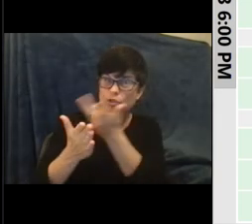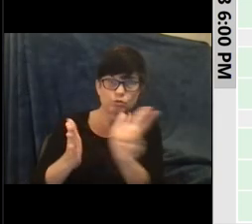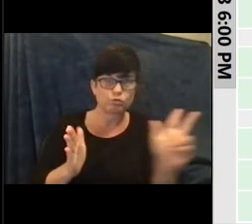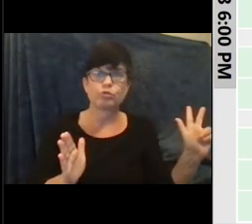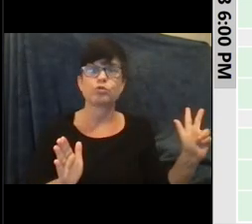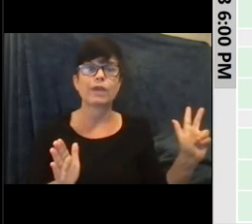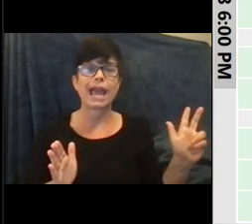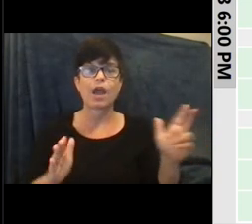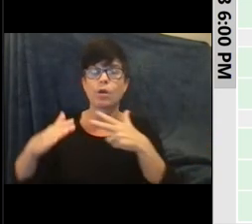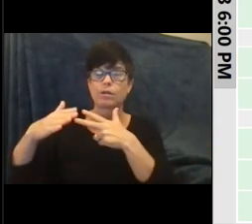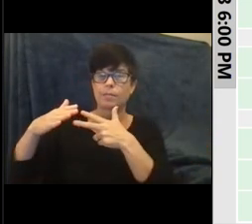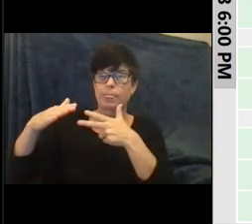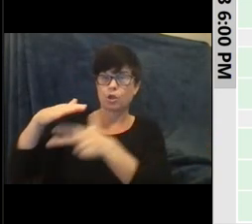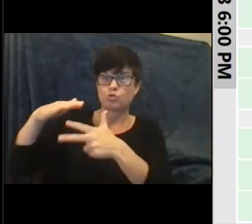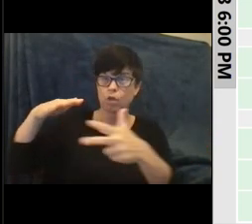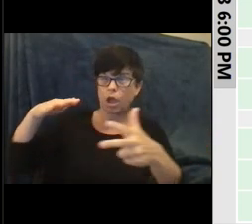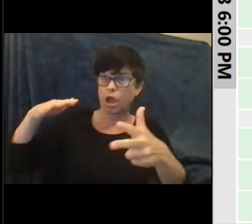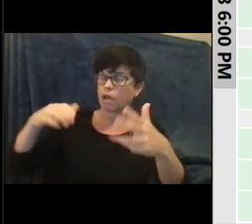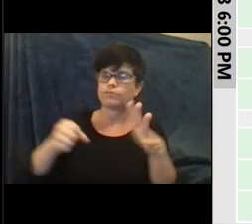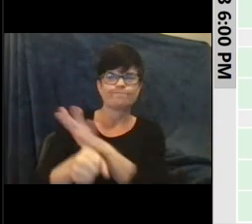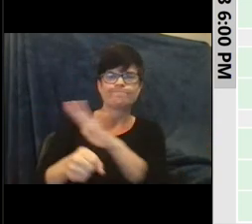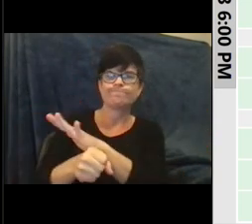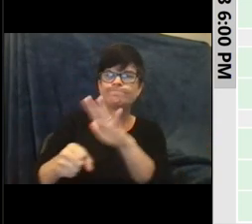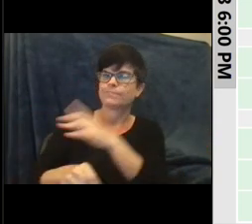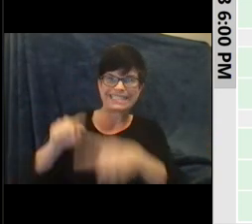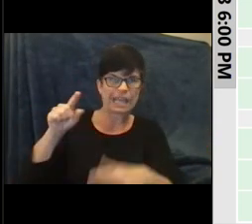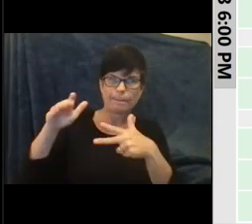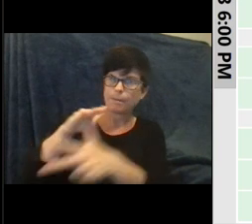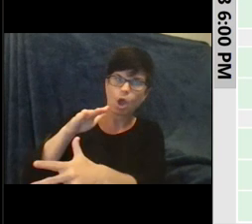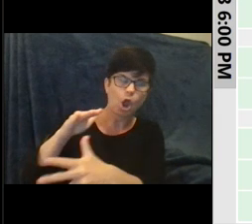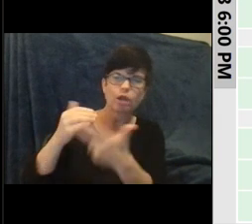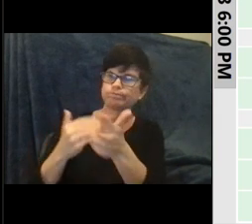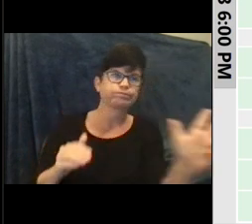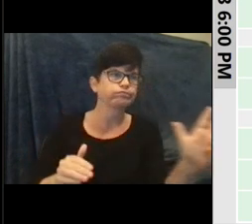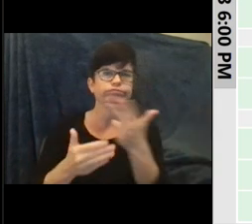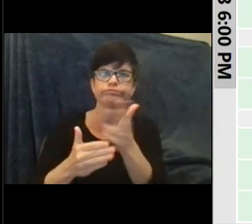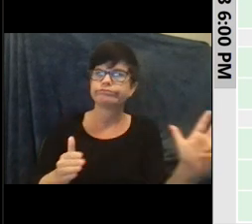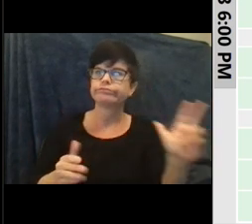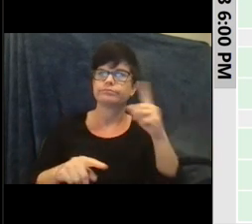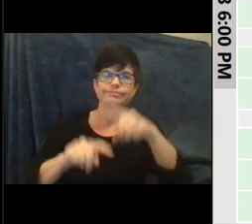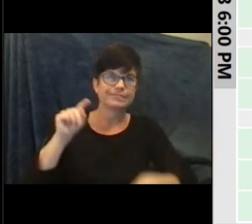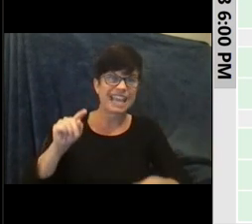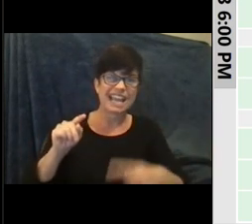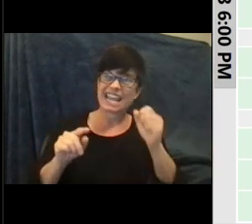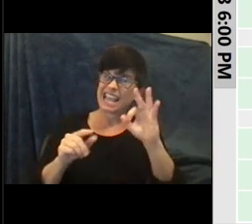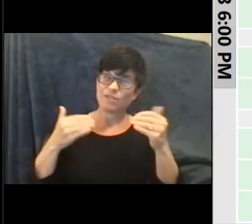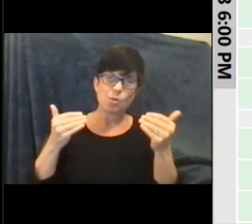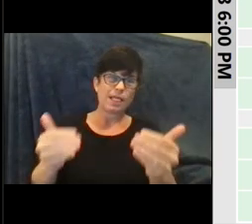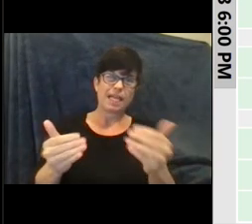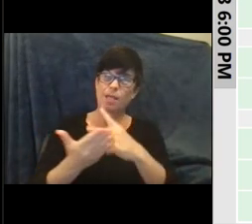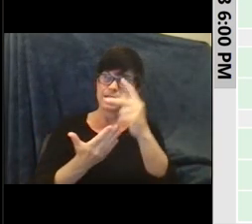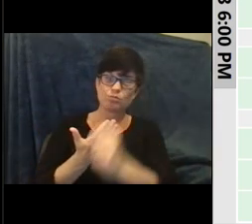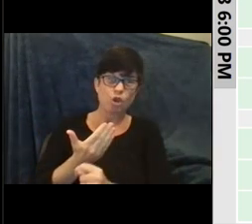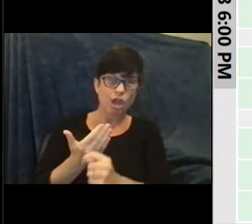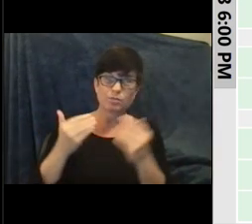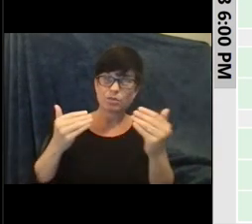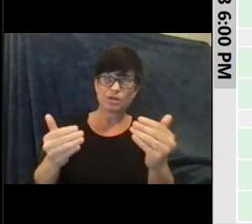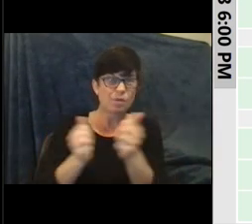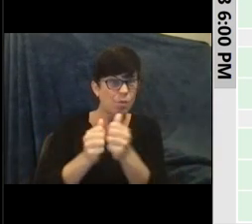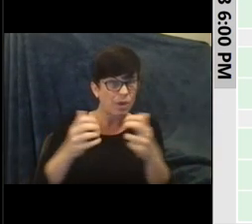is full. So if you allow this project to go forward without